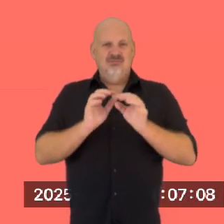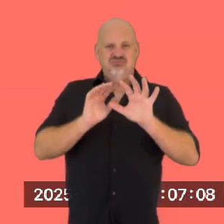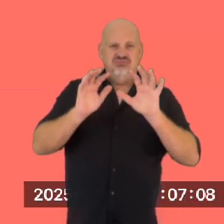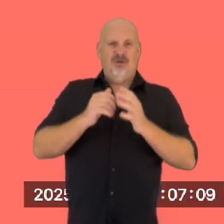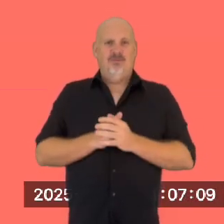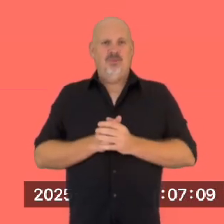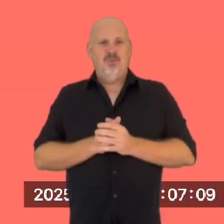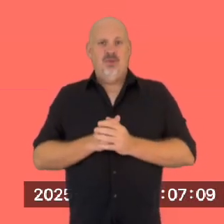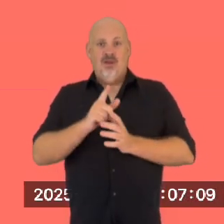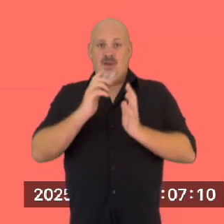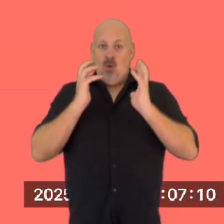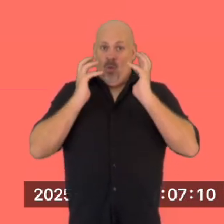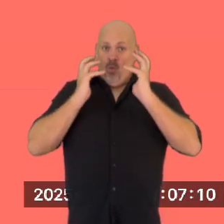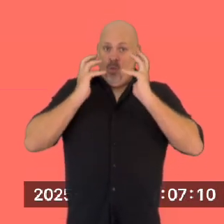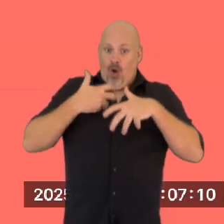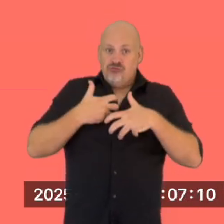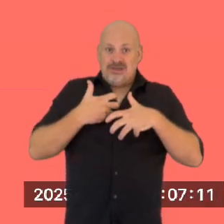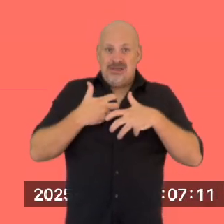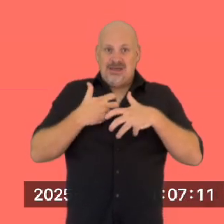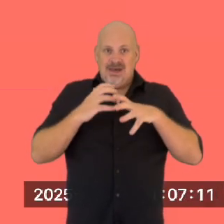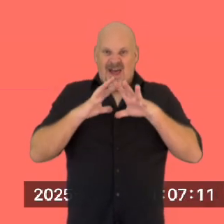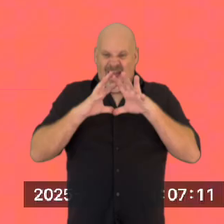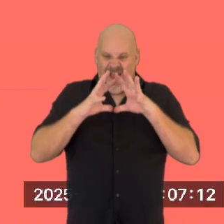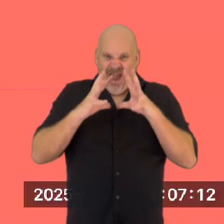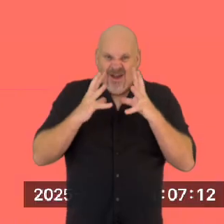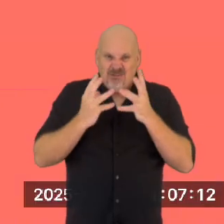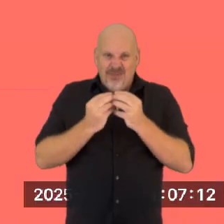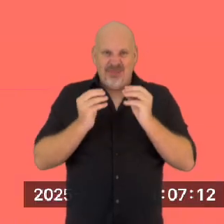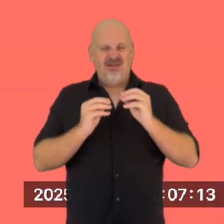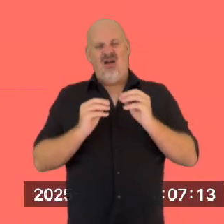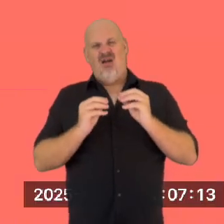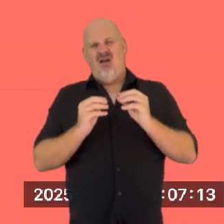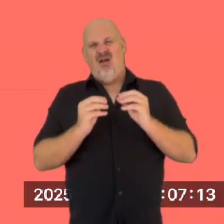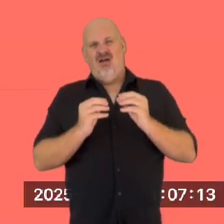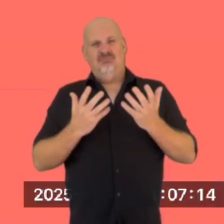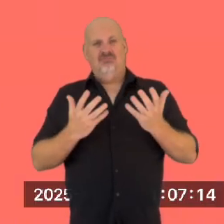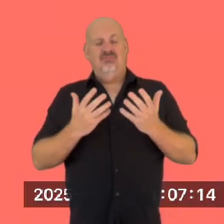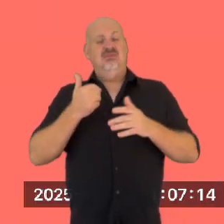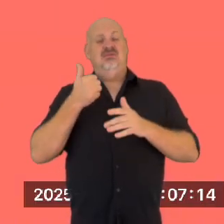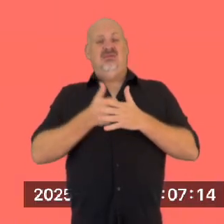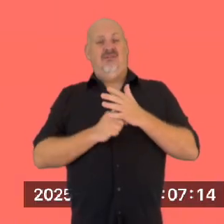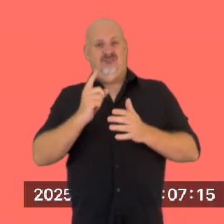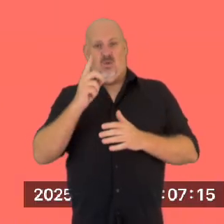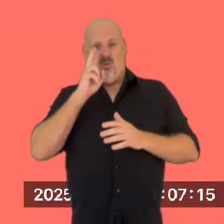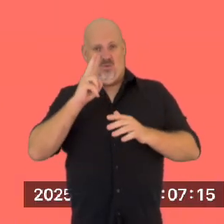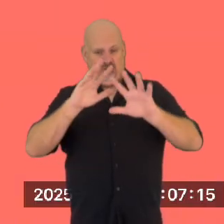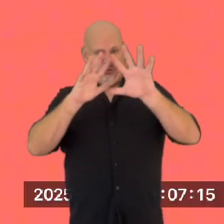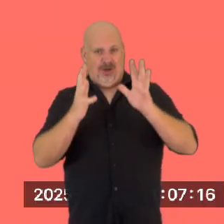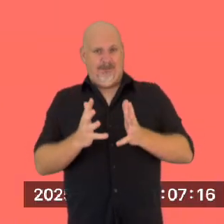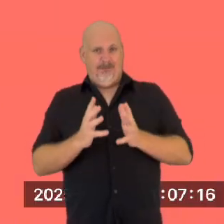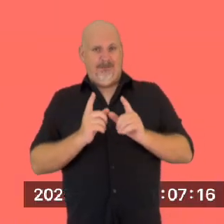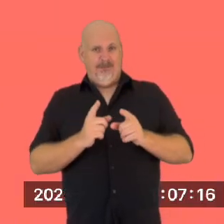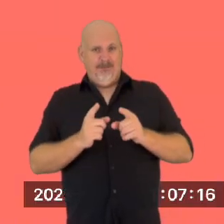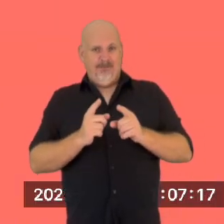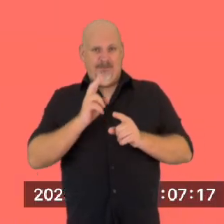goes on in between it. So don't get too worried about capturing every single element immediately. We're going to start with